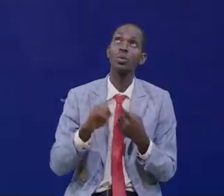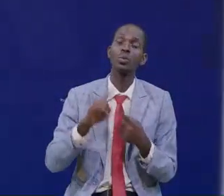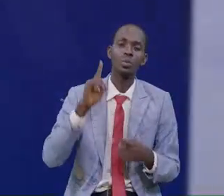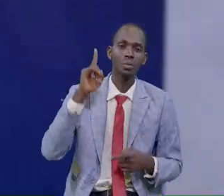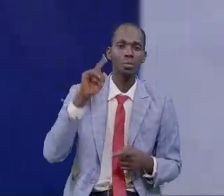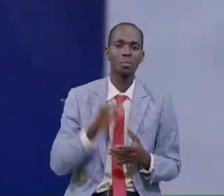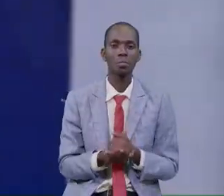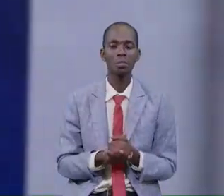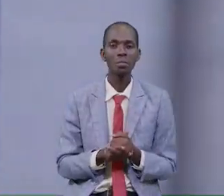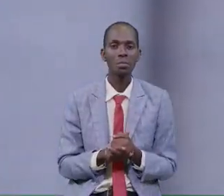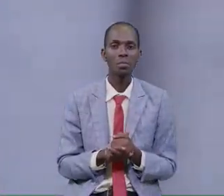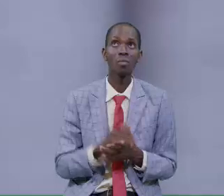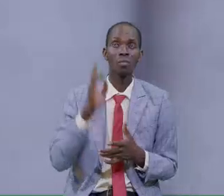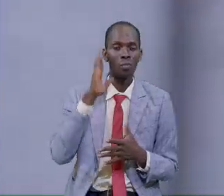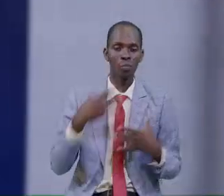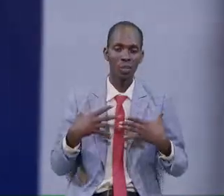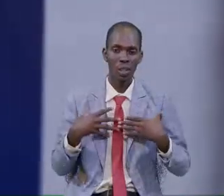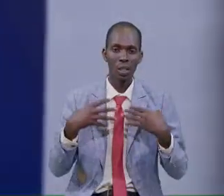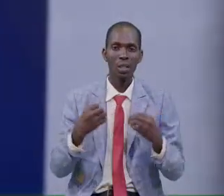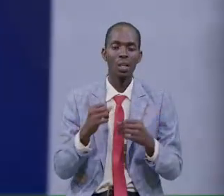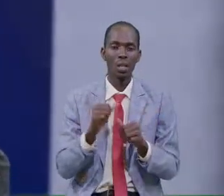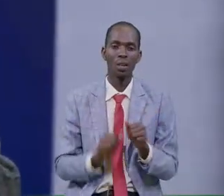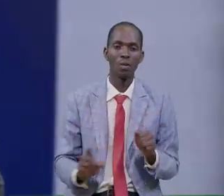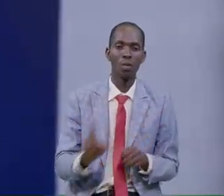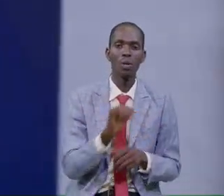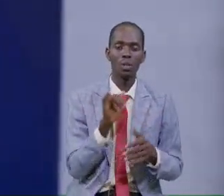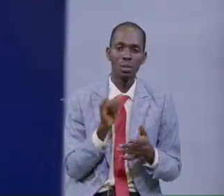Heal everyone who demands healing.